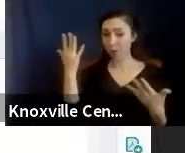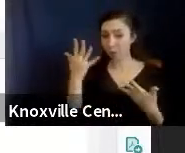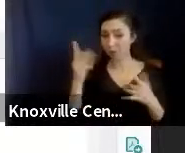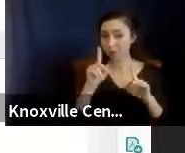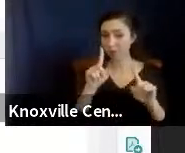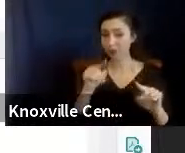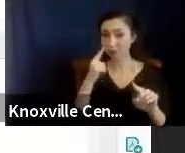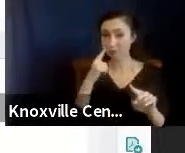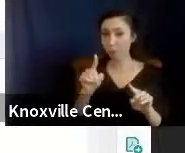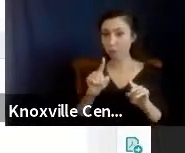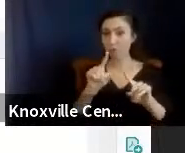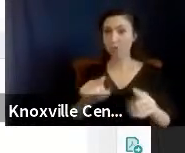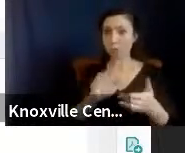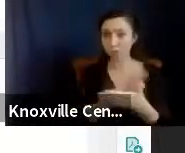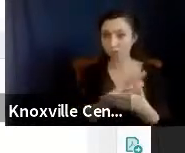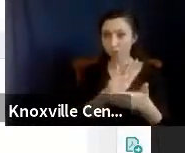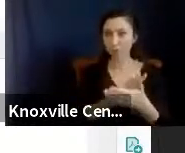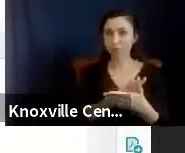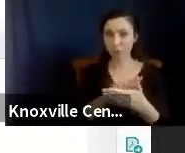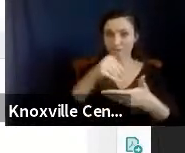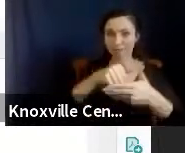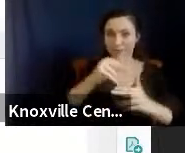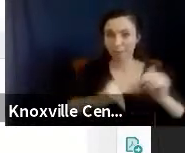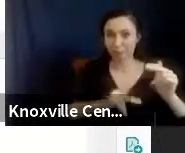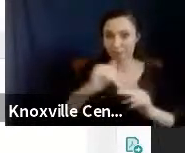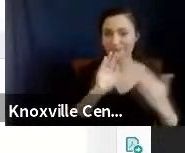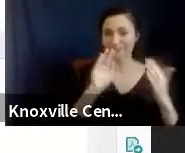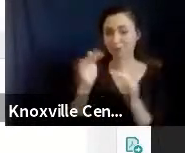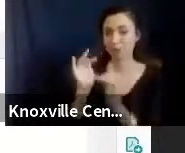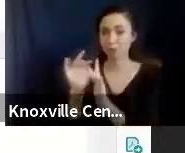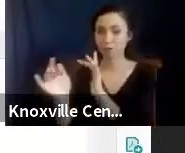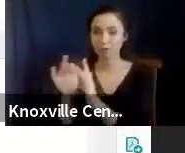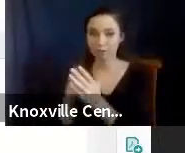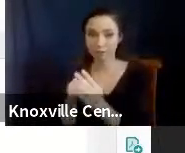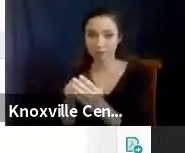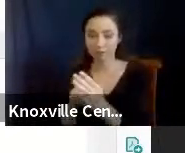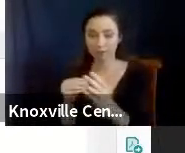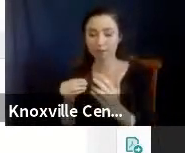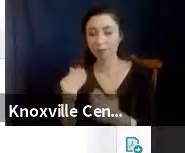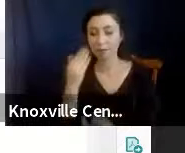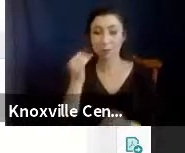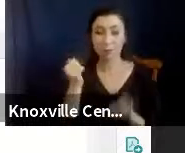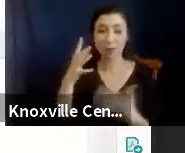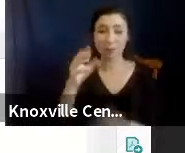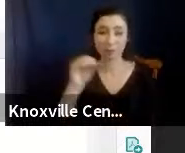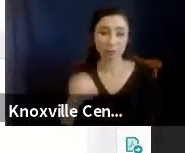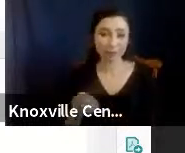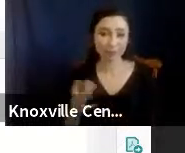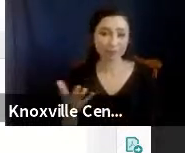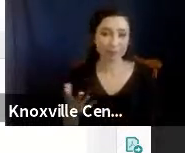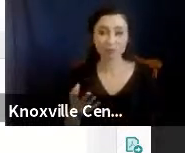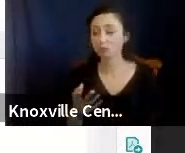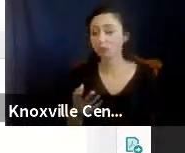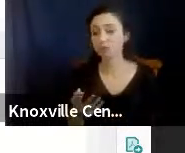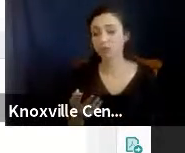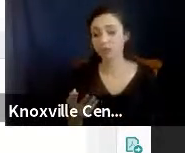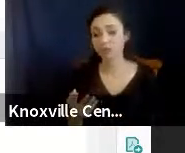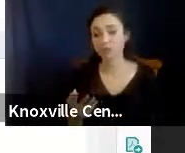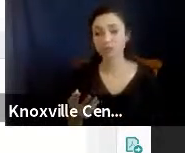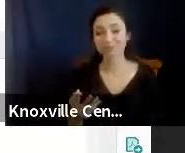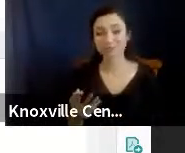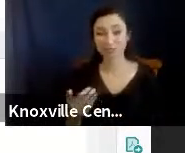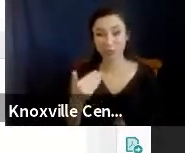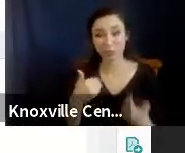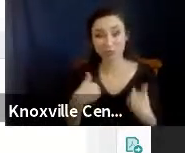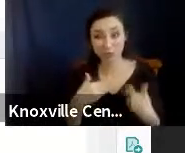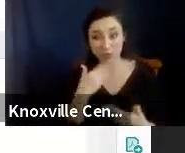for in-person versus online. We know there's the percentage of people that are online. Ms. Wagner, do they have a good